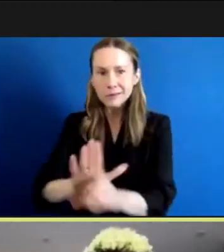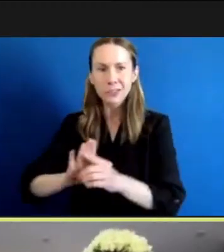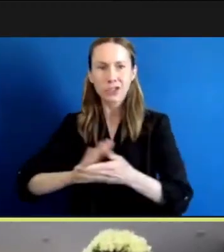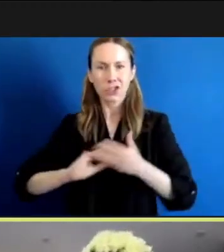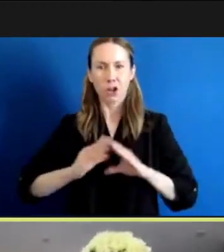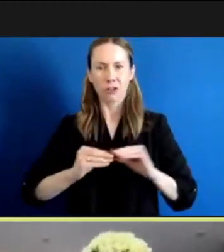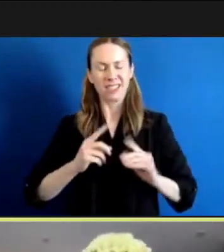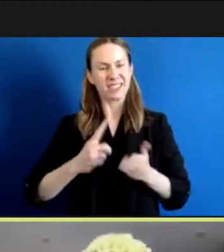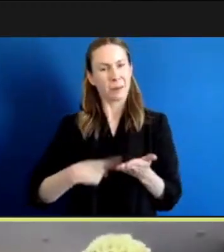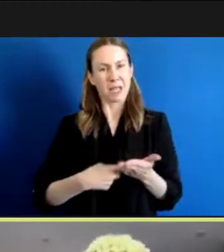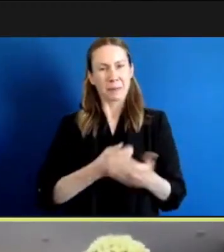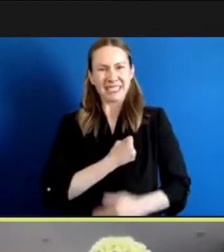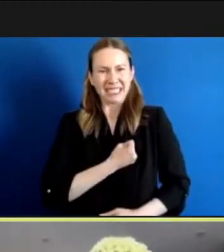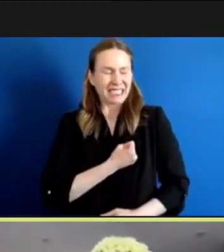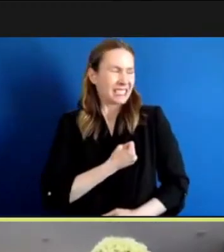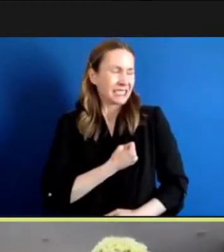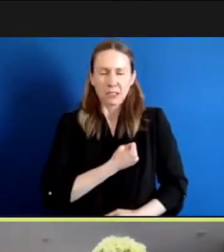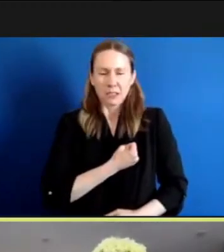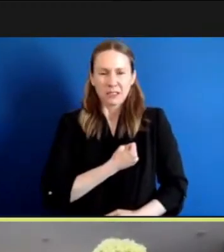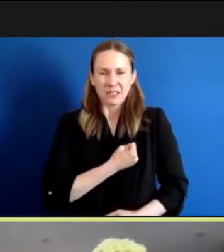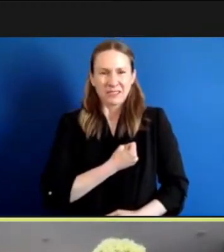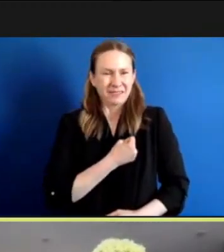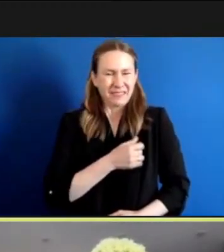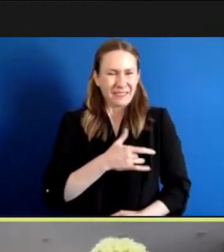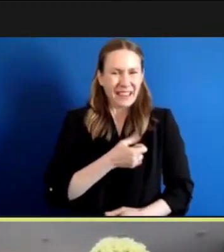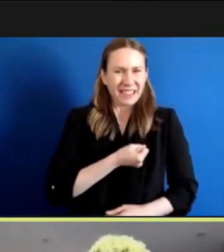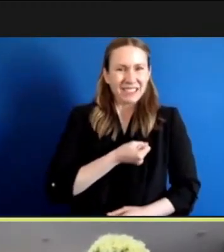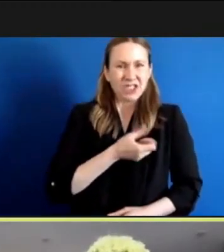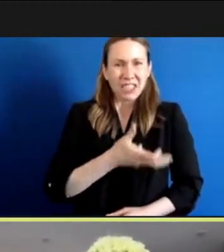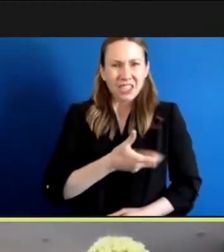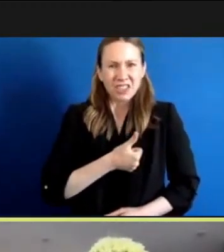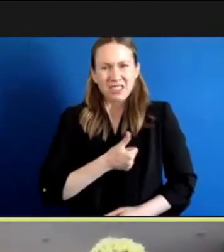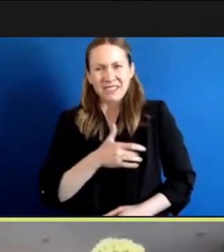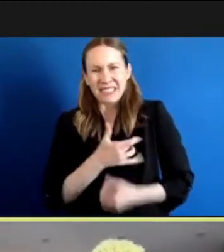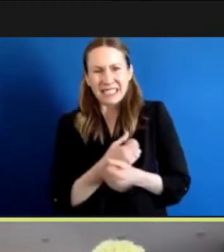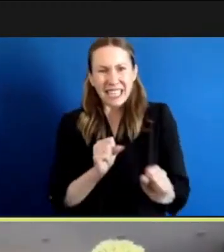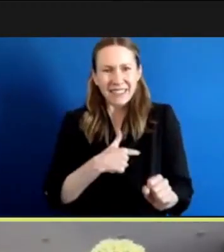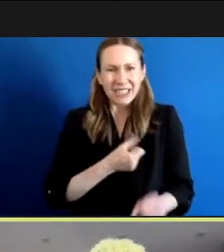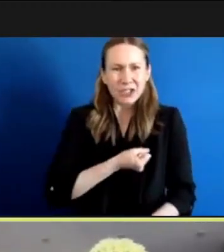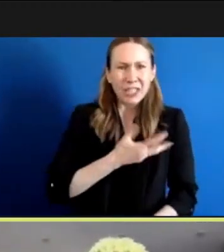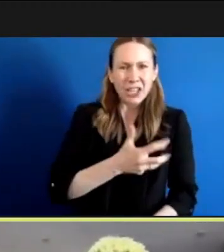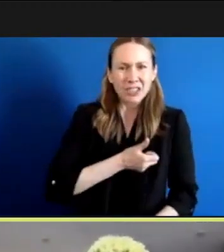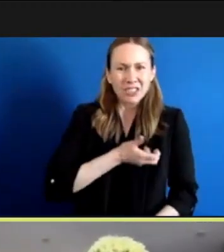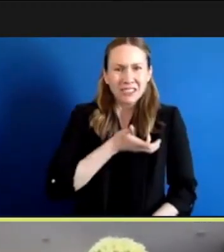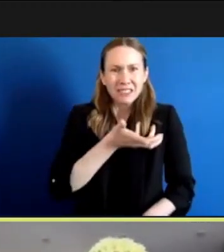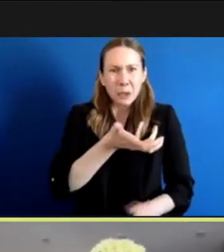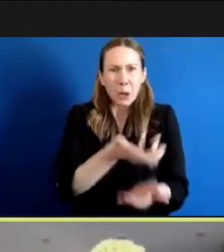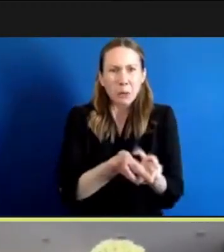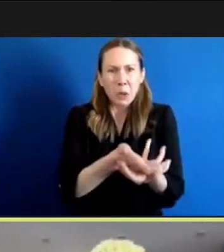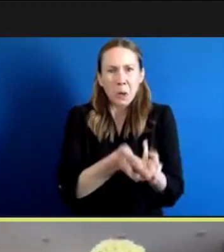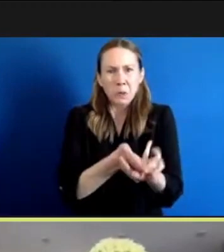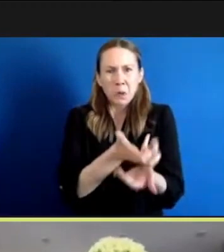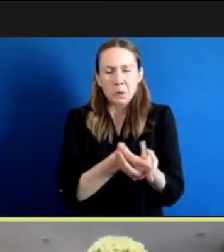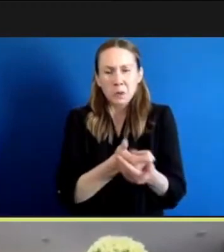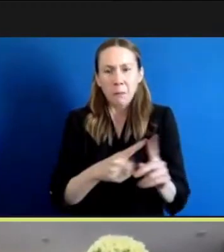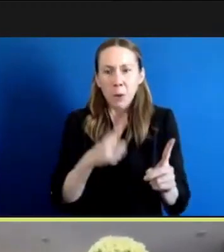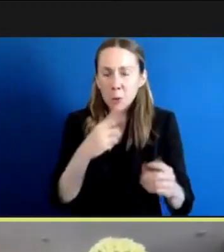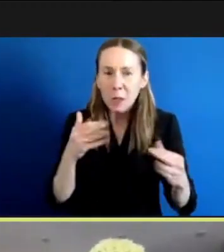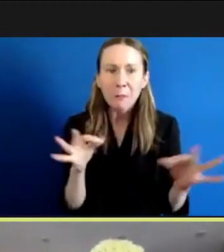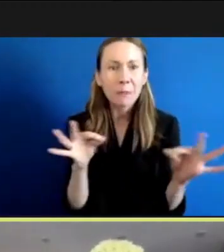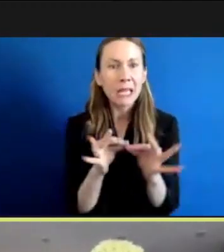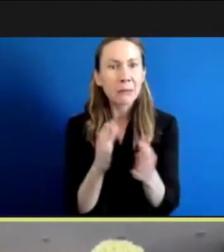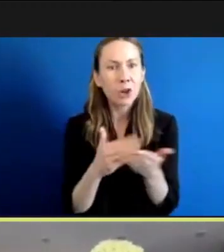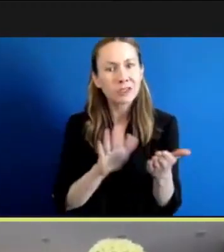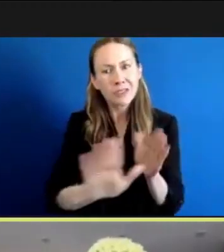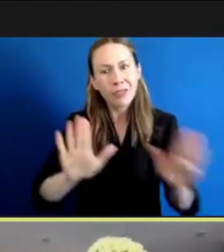scary to share. Sometimes it's not safe to share. But everybody on the panels today opened up about some pretty big things that have been parts of their